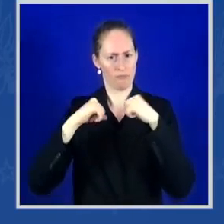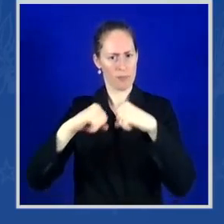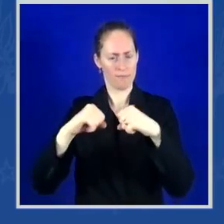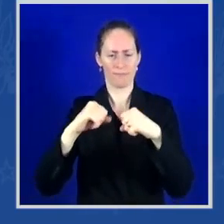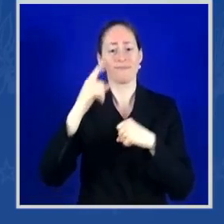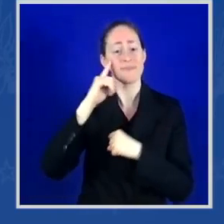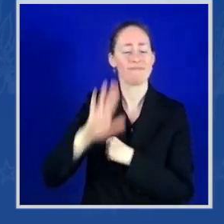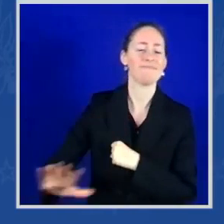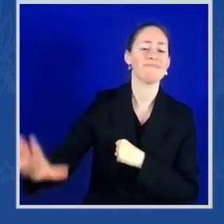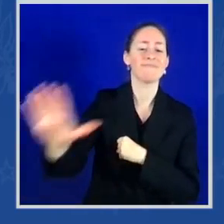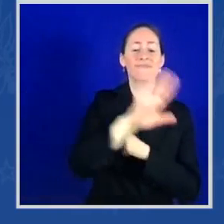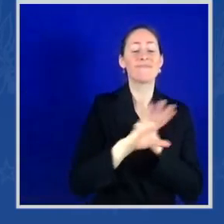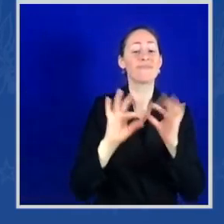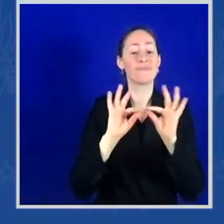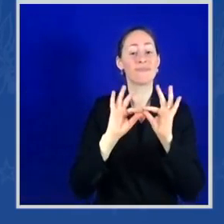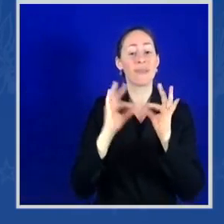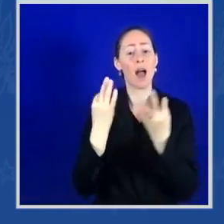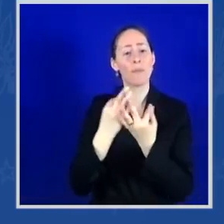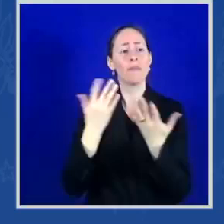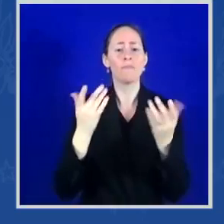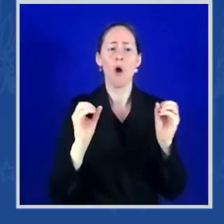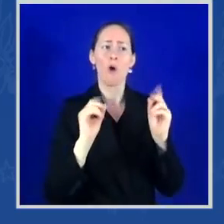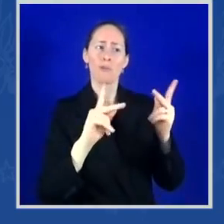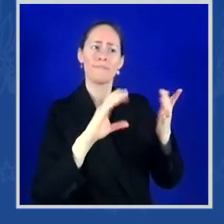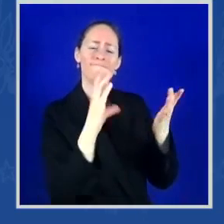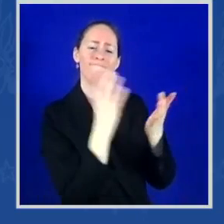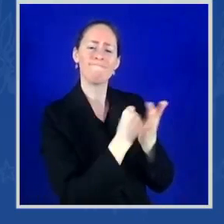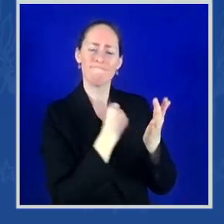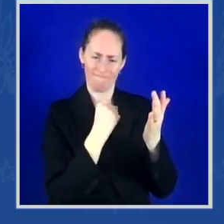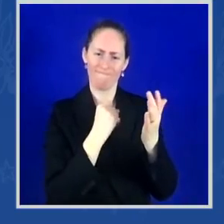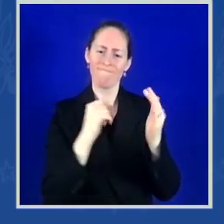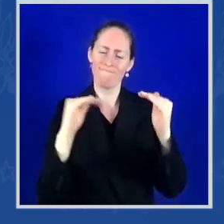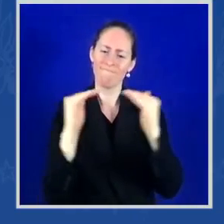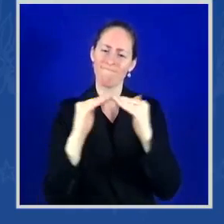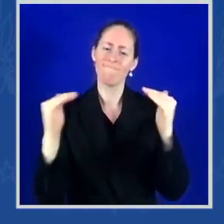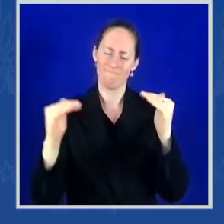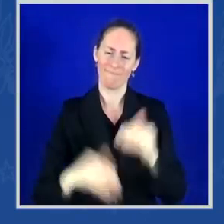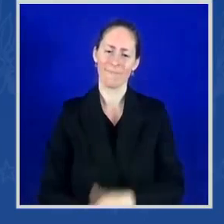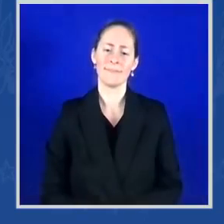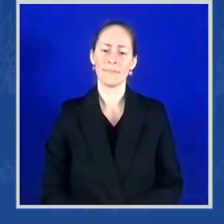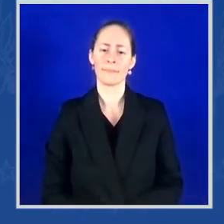opportunity. The American creed is the connective tissue